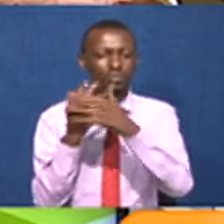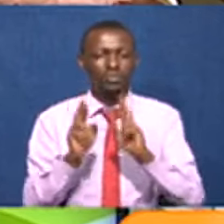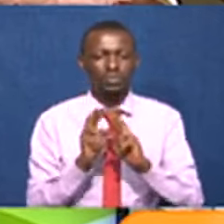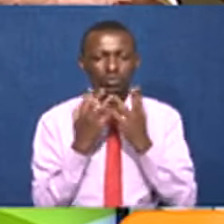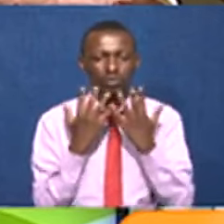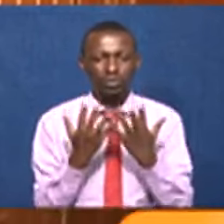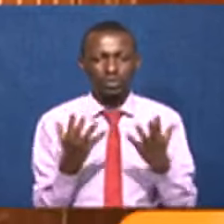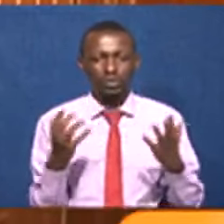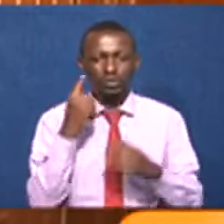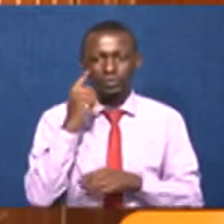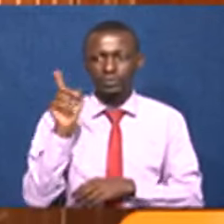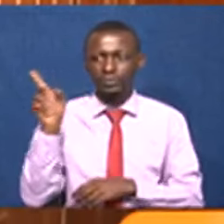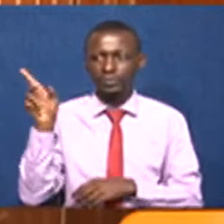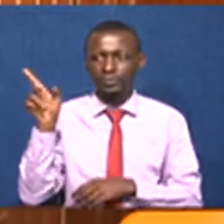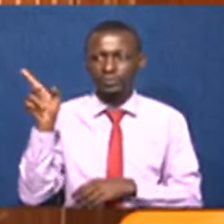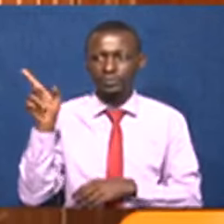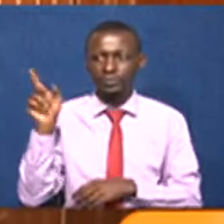reports.